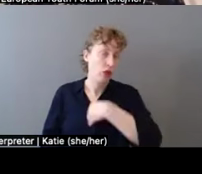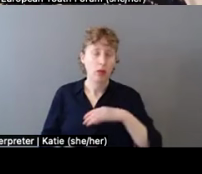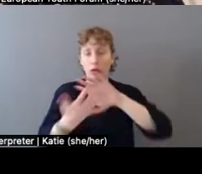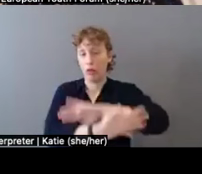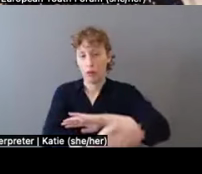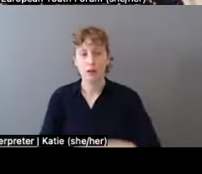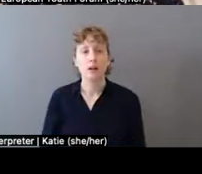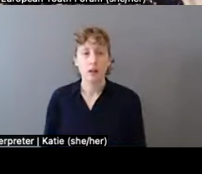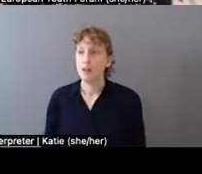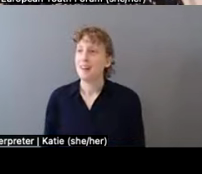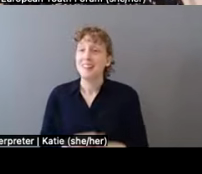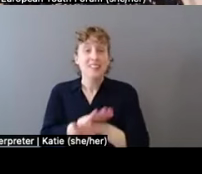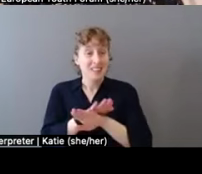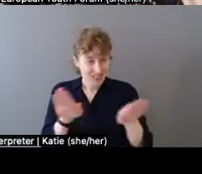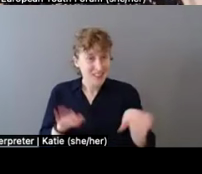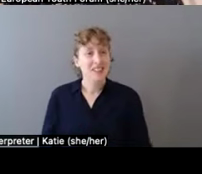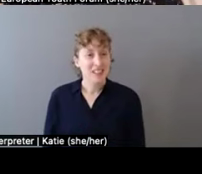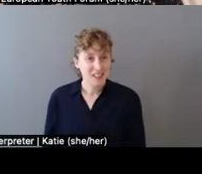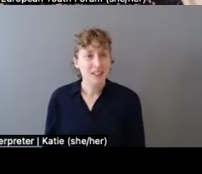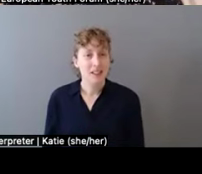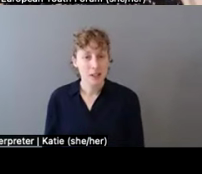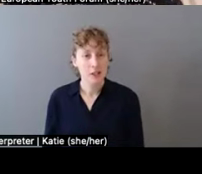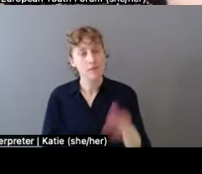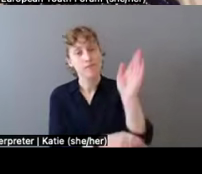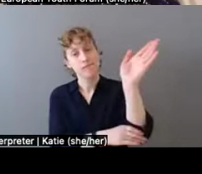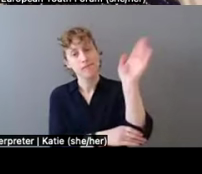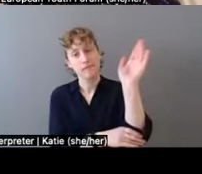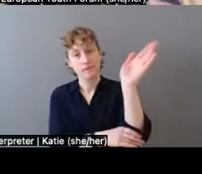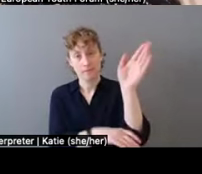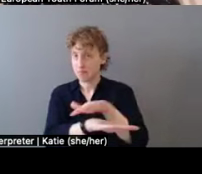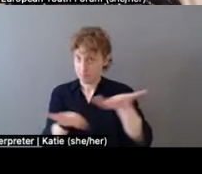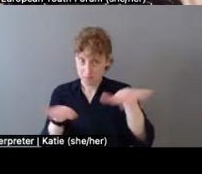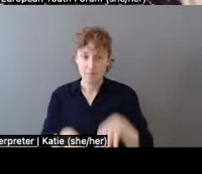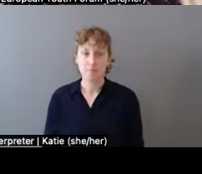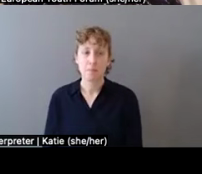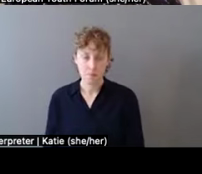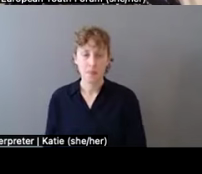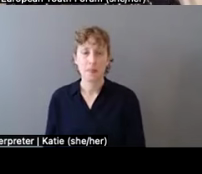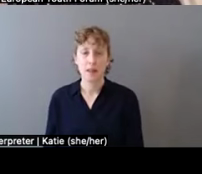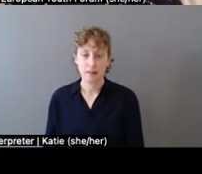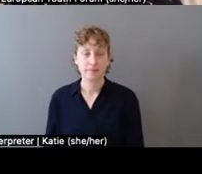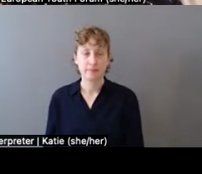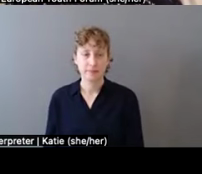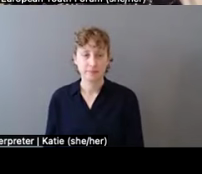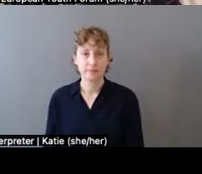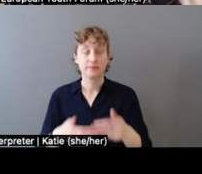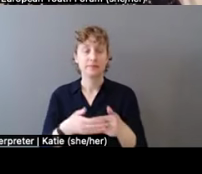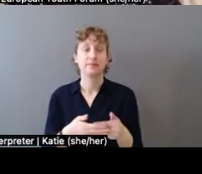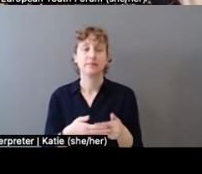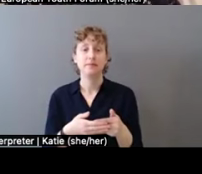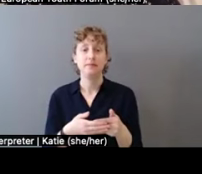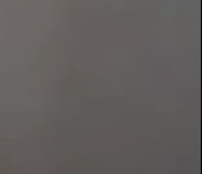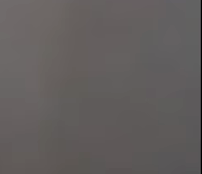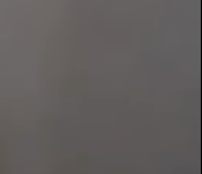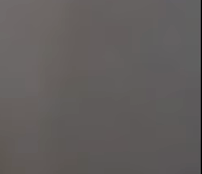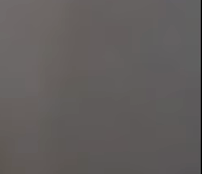So this is it for the explanation on how to navigate the different templates. I hope this